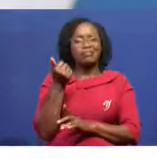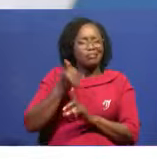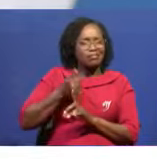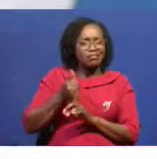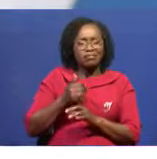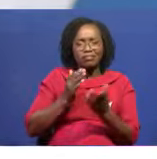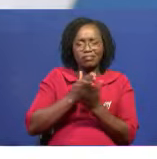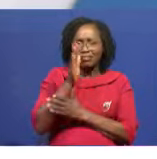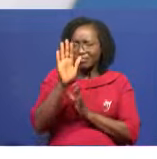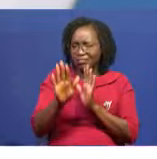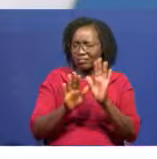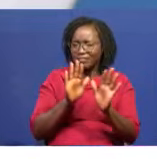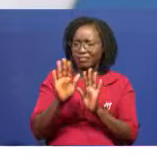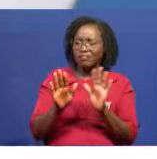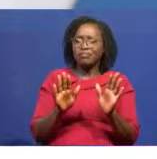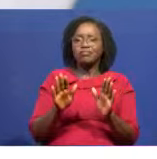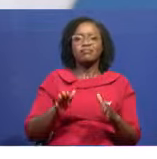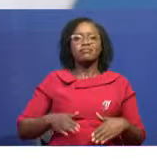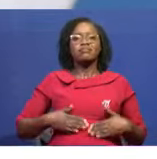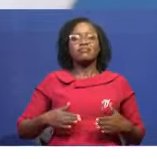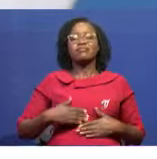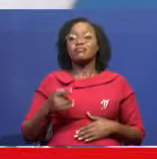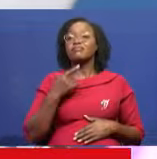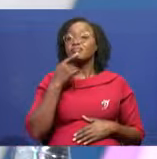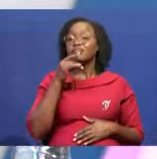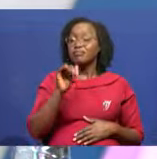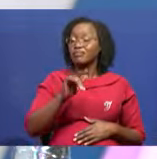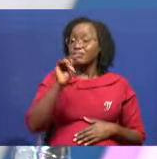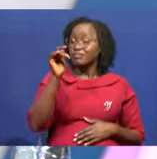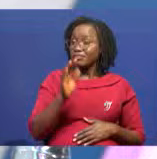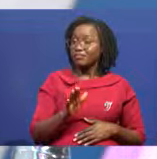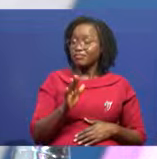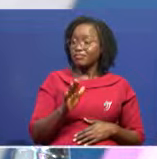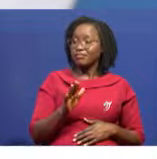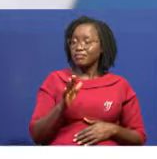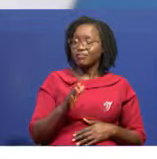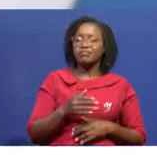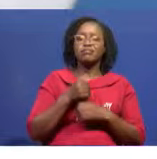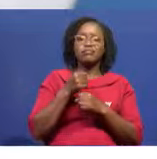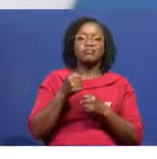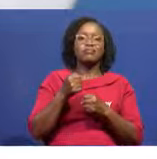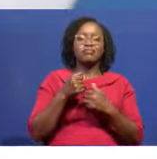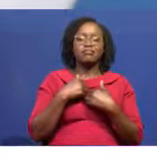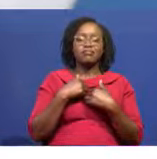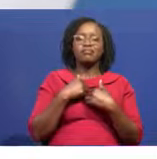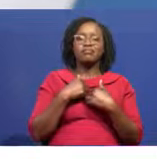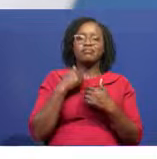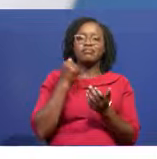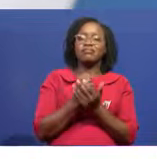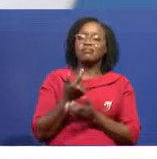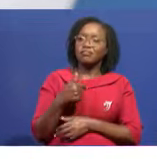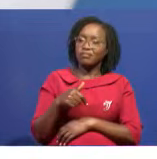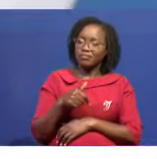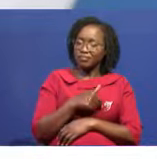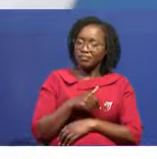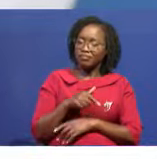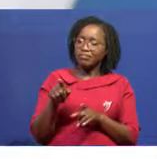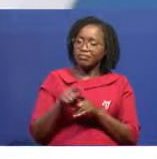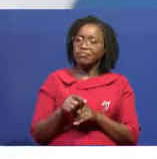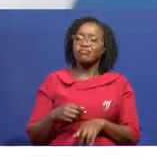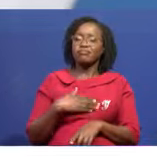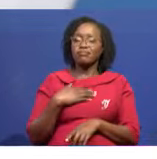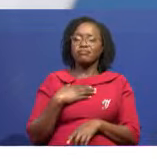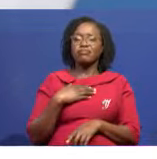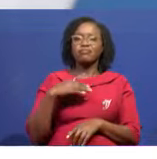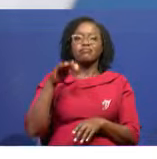for your rights. And I'm happy to say that the Kenyan people are having trust with the Ombudsman's office, and they're still visiting us,